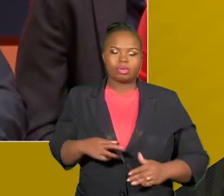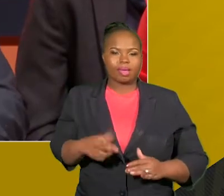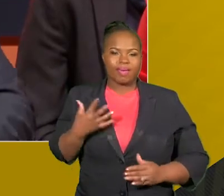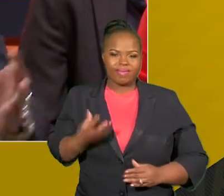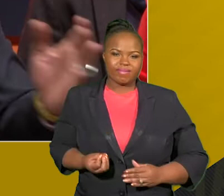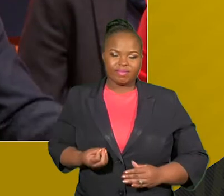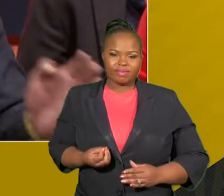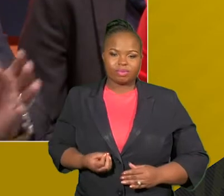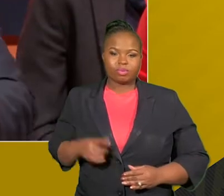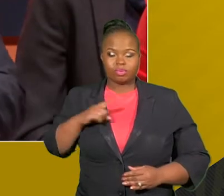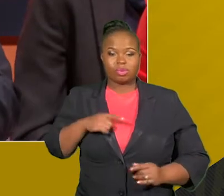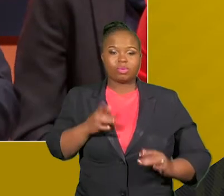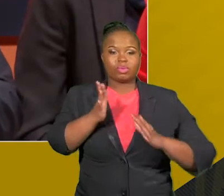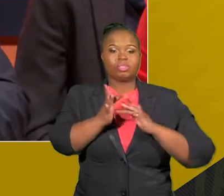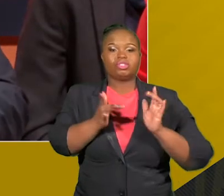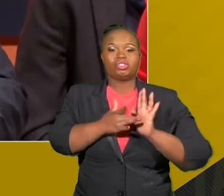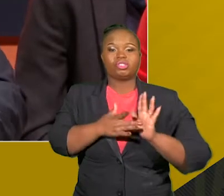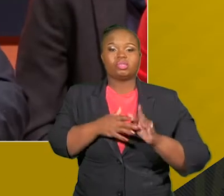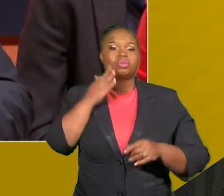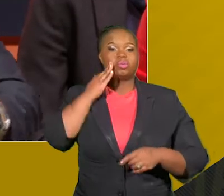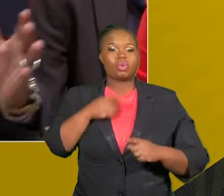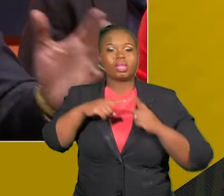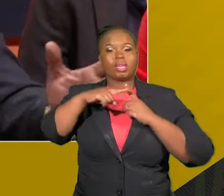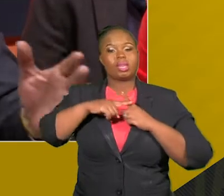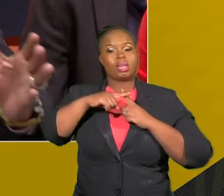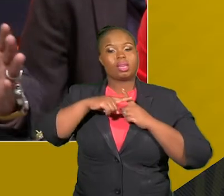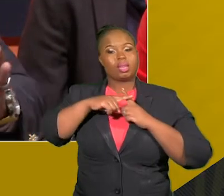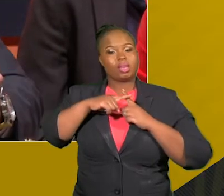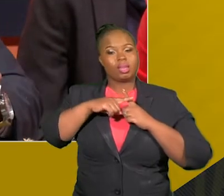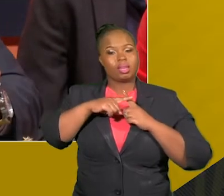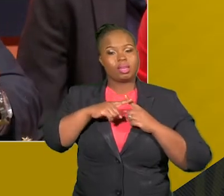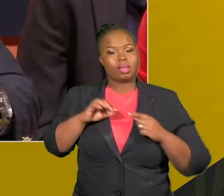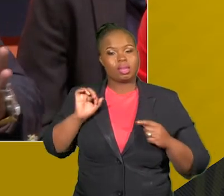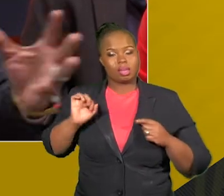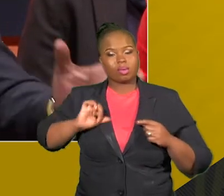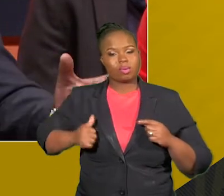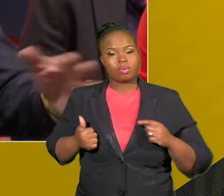life. UJesu wathi nakayobethela esiphambanweni umfazi